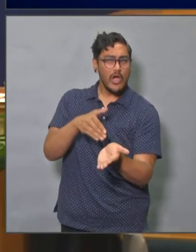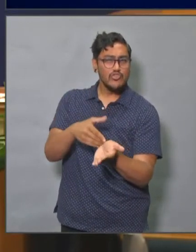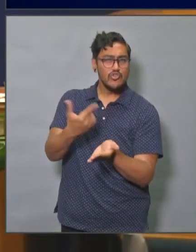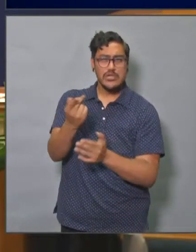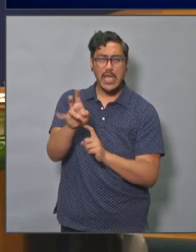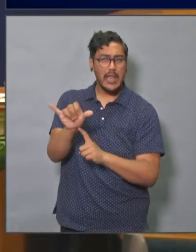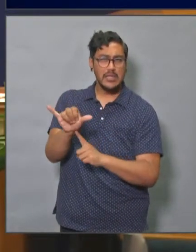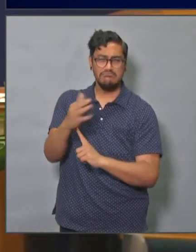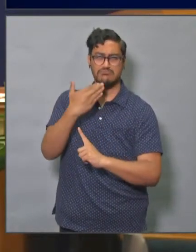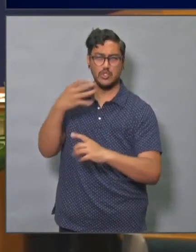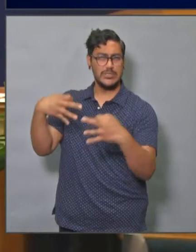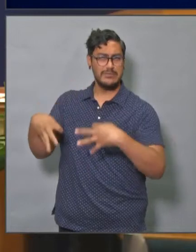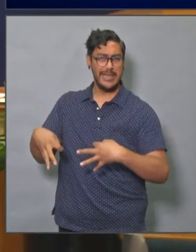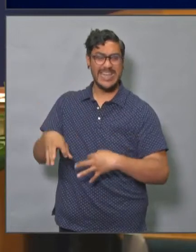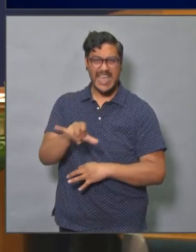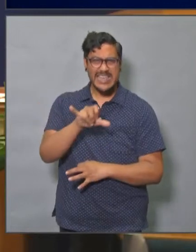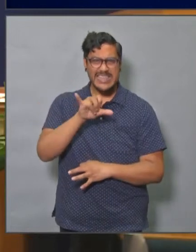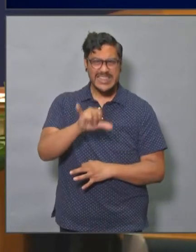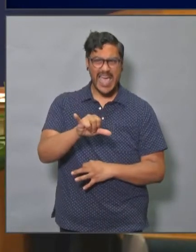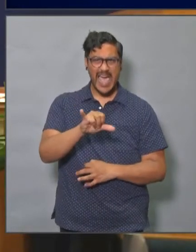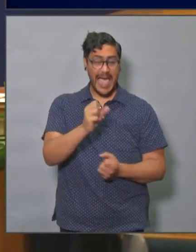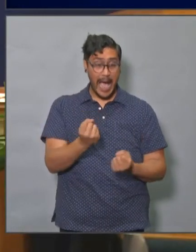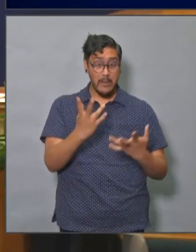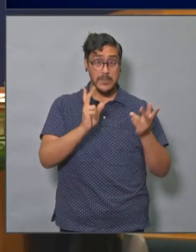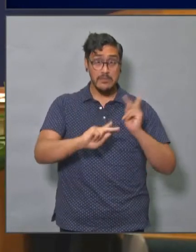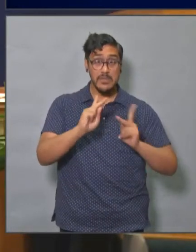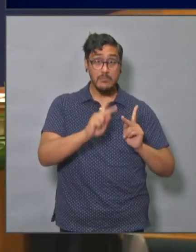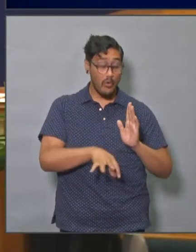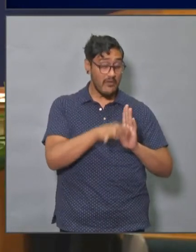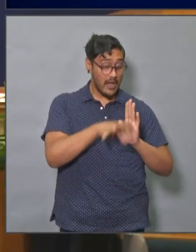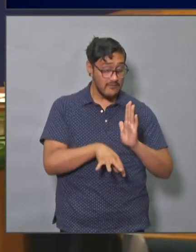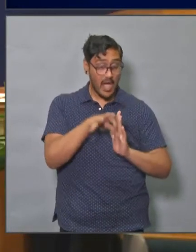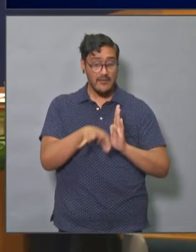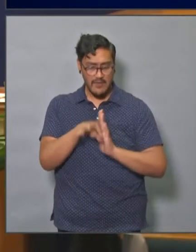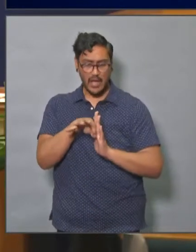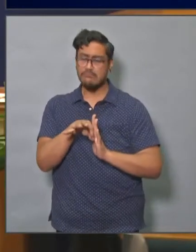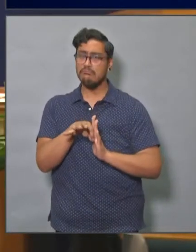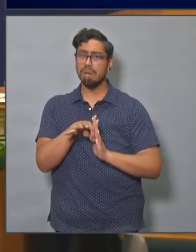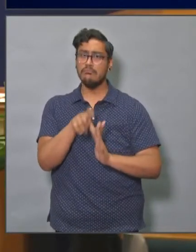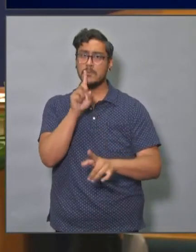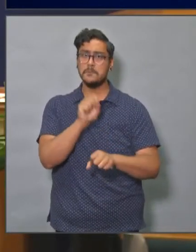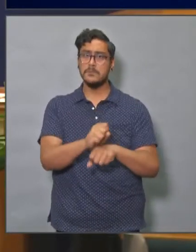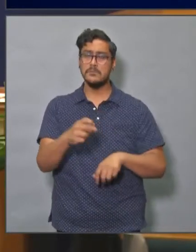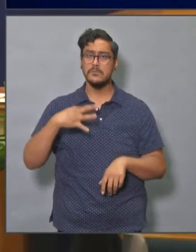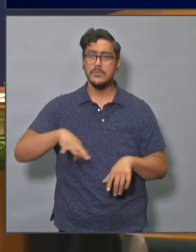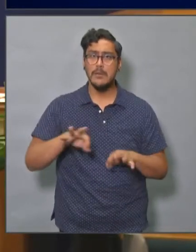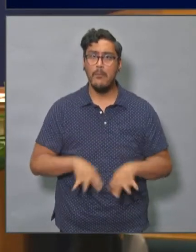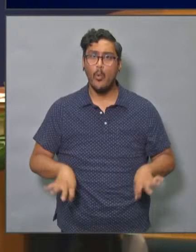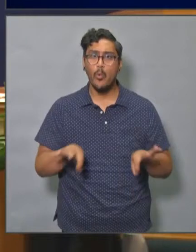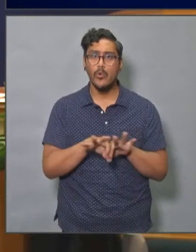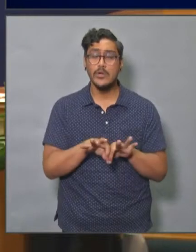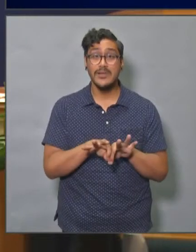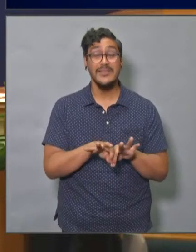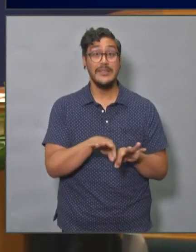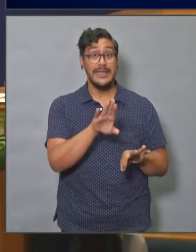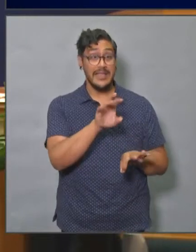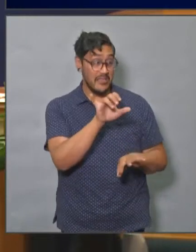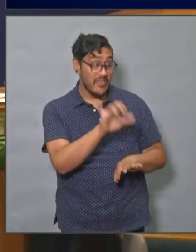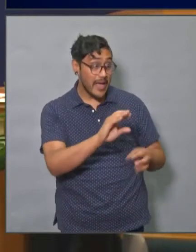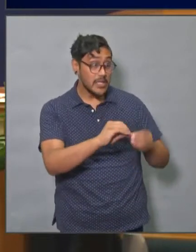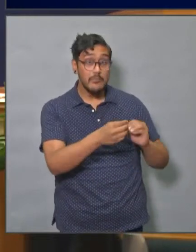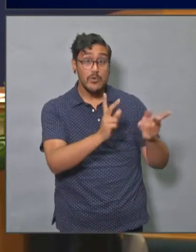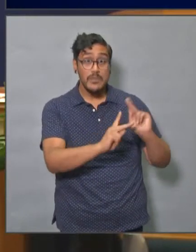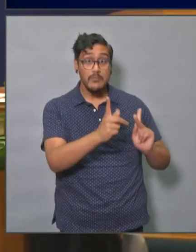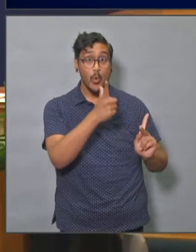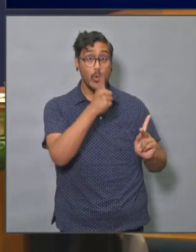that positivity rate means a lot to us, because the numbers of people who are actually positive, that case